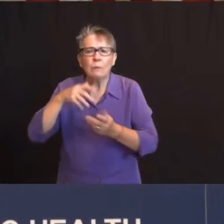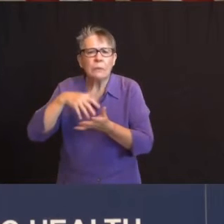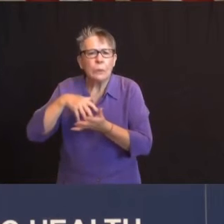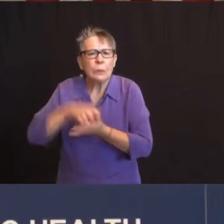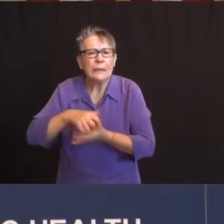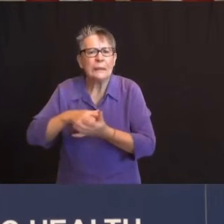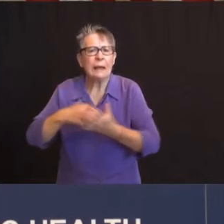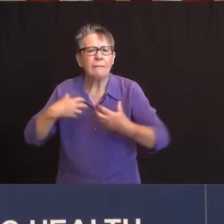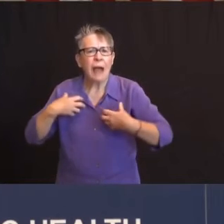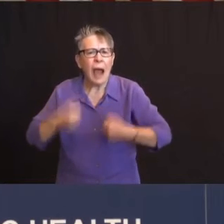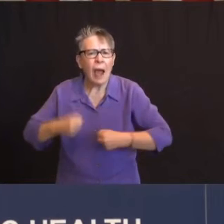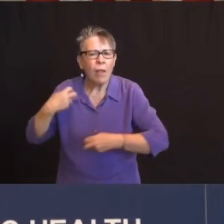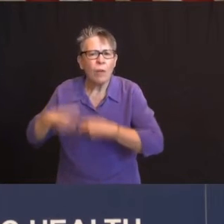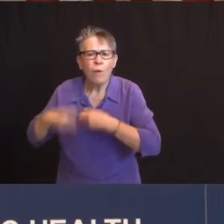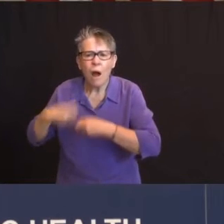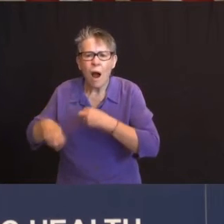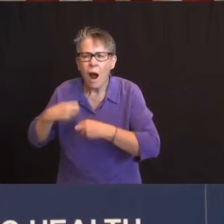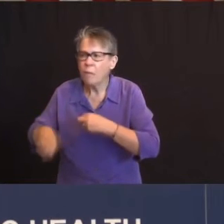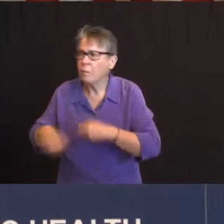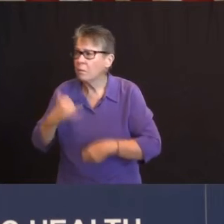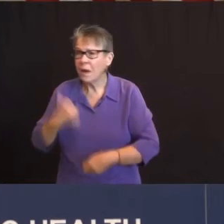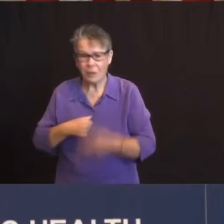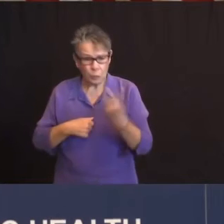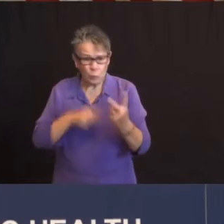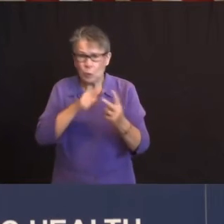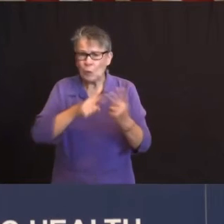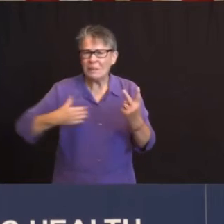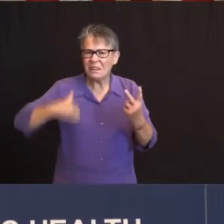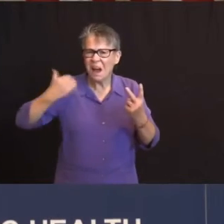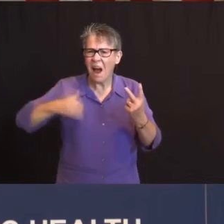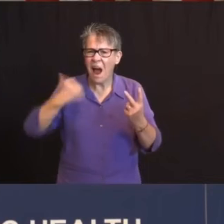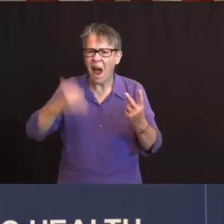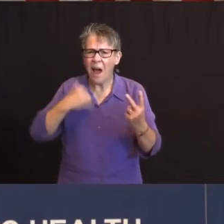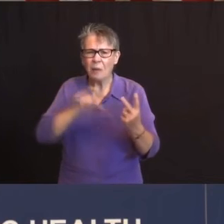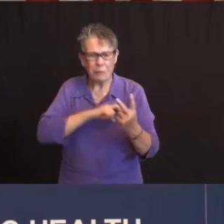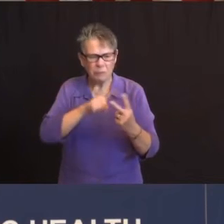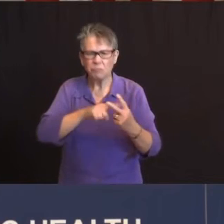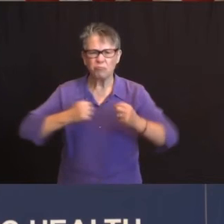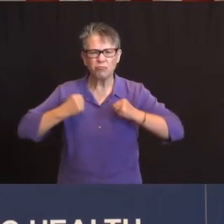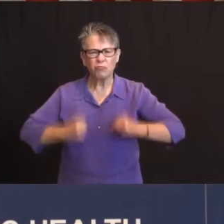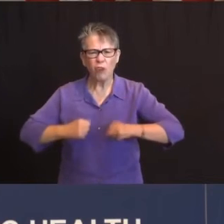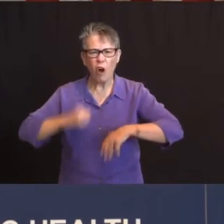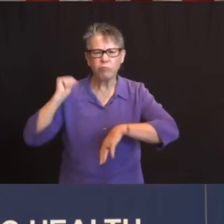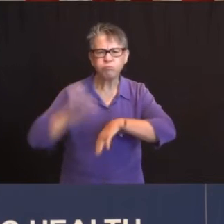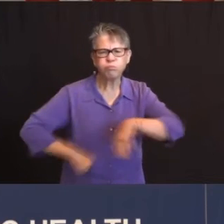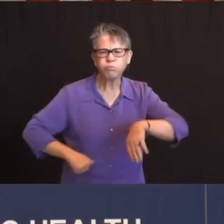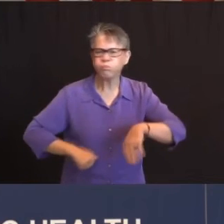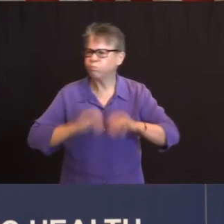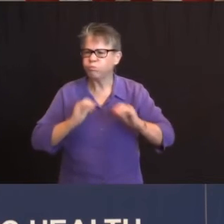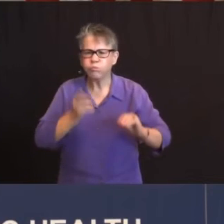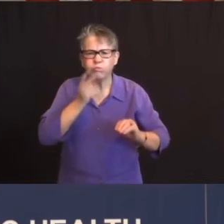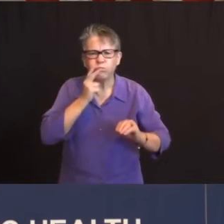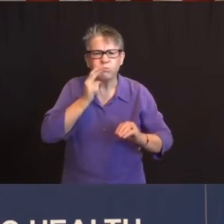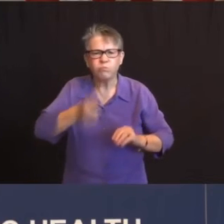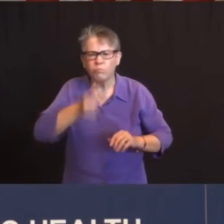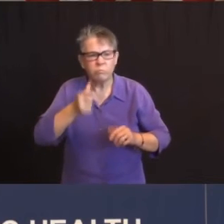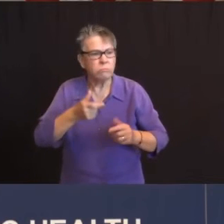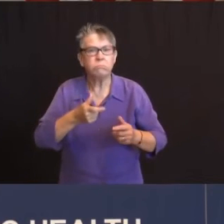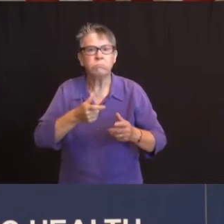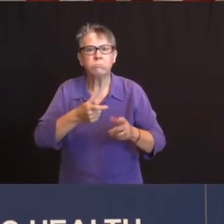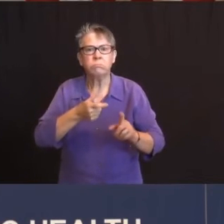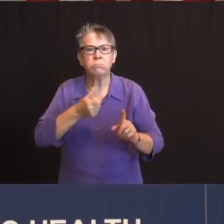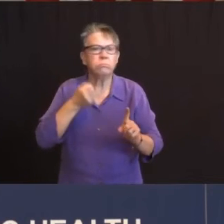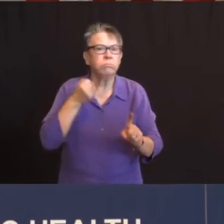hospital, one that just got released 2 days ago. So I'll reiterate it, and I don't know if we can re-echo it enough